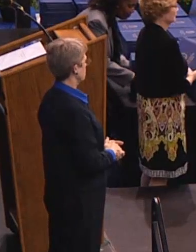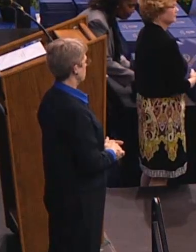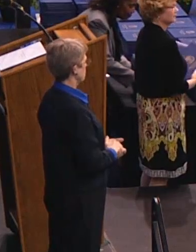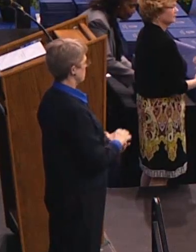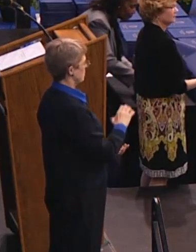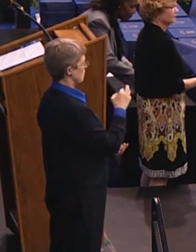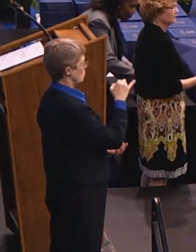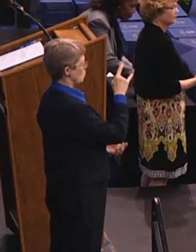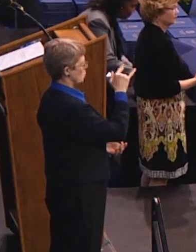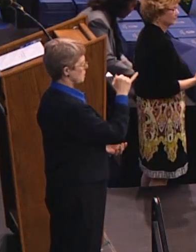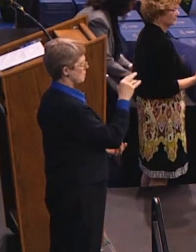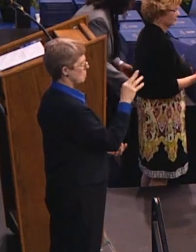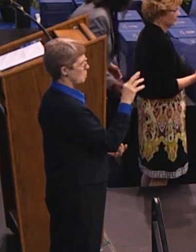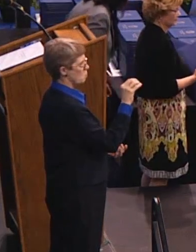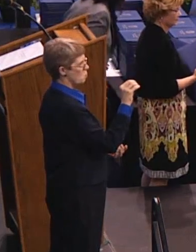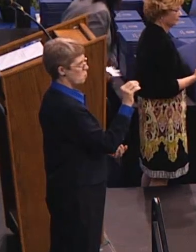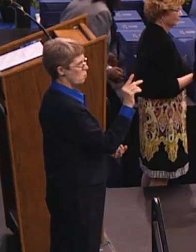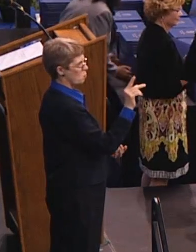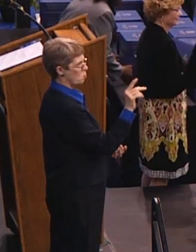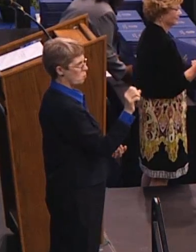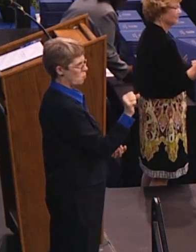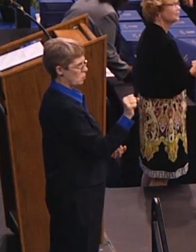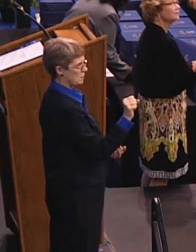Christy Lynn Brooks, Accounting.